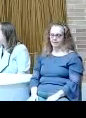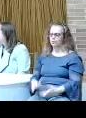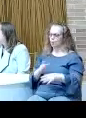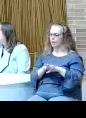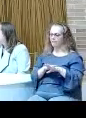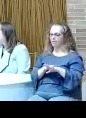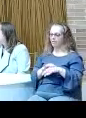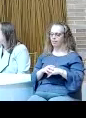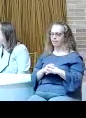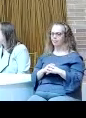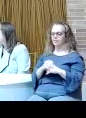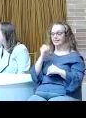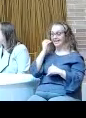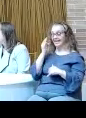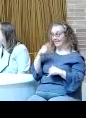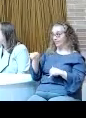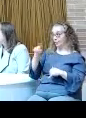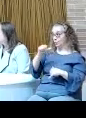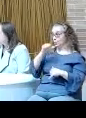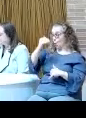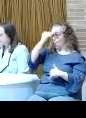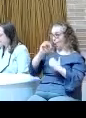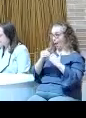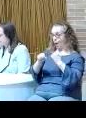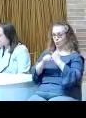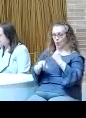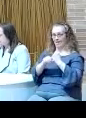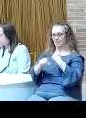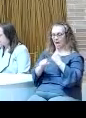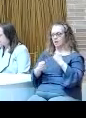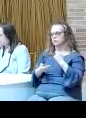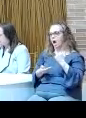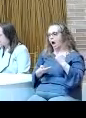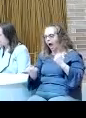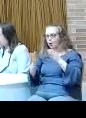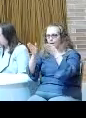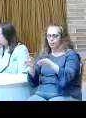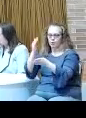careful if you do not know how to advertise hire someone